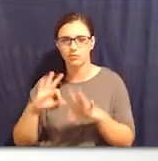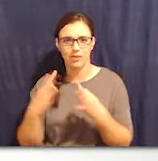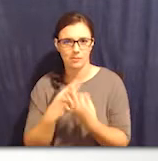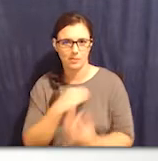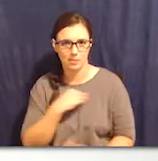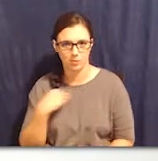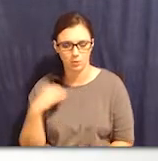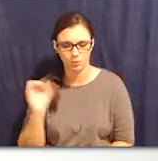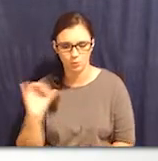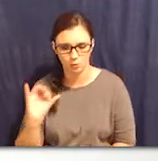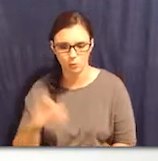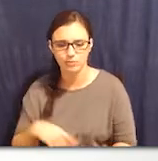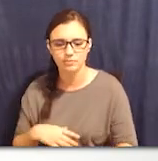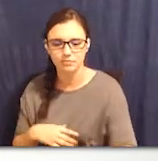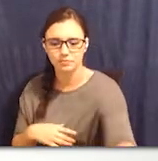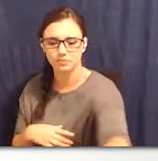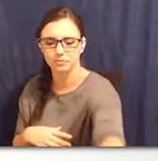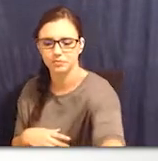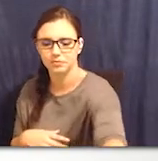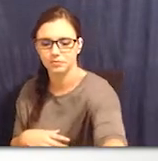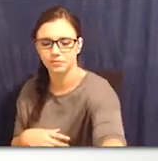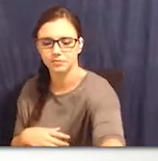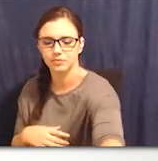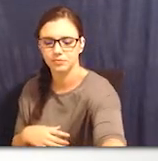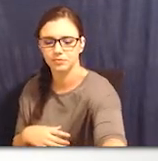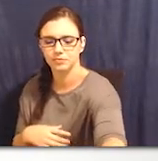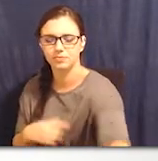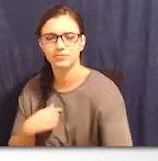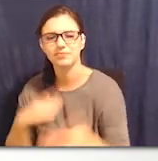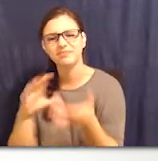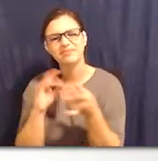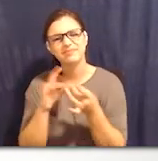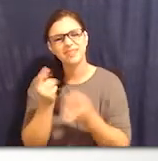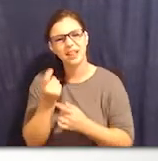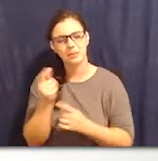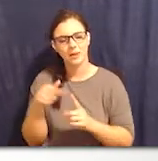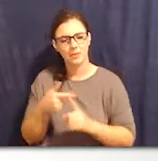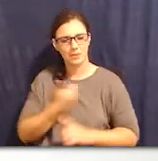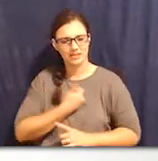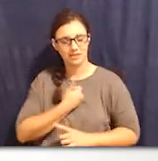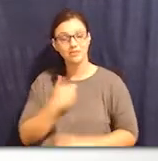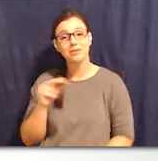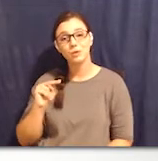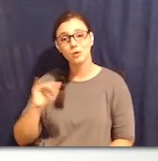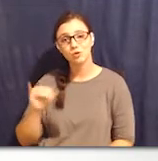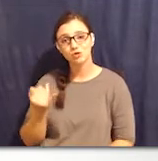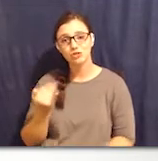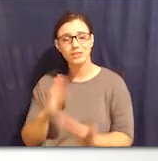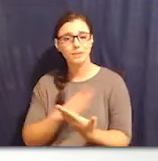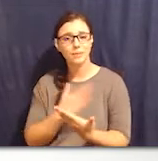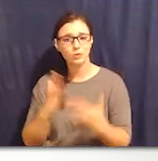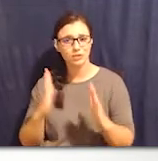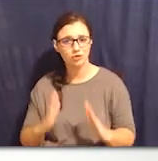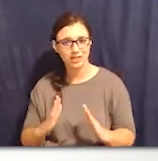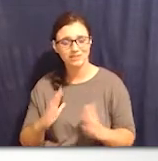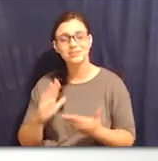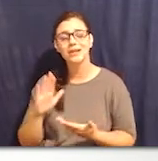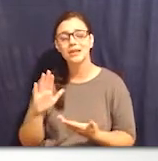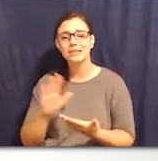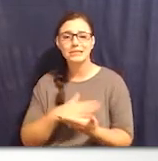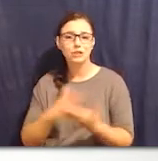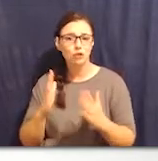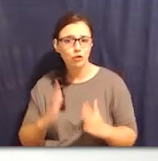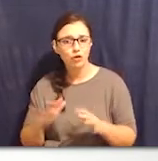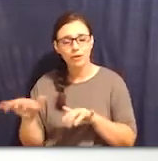needs community and their family members. Now let me tell you a little bit about myself. I'm a New